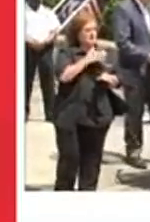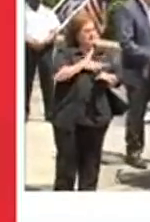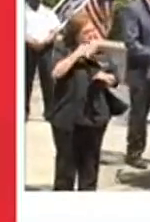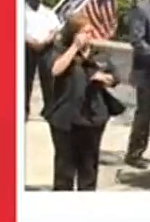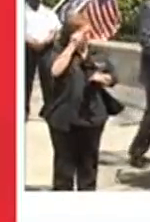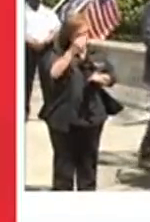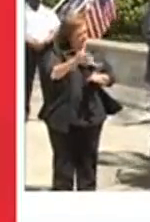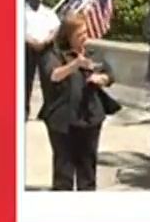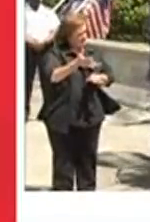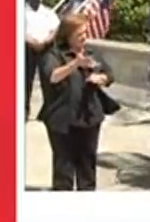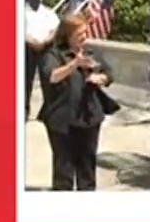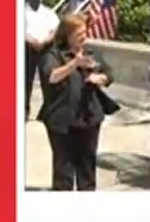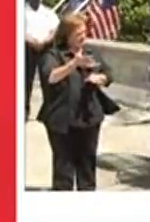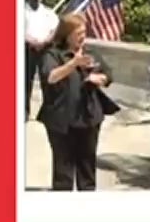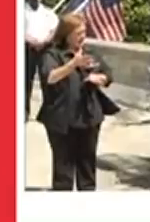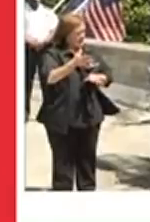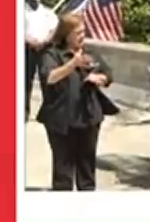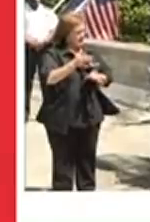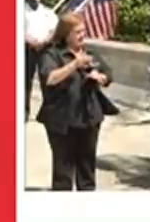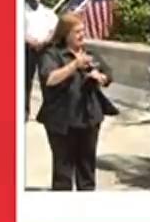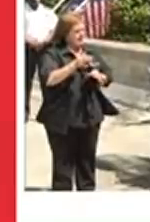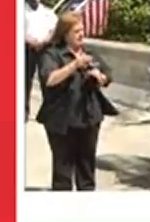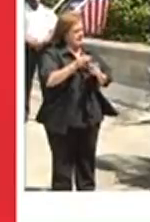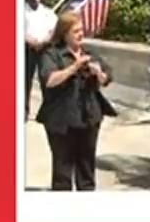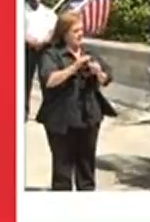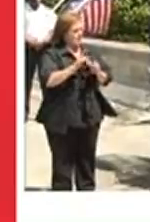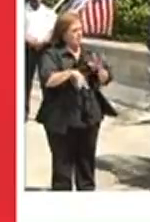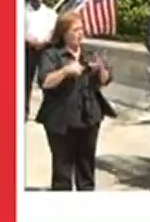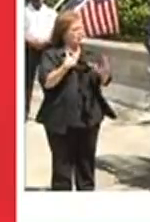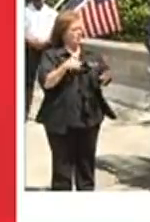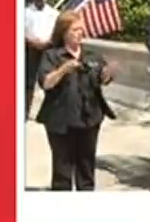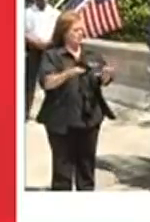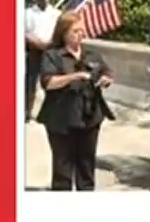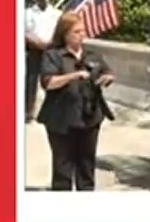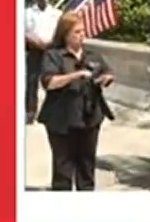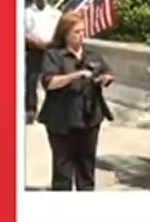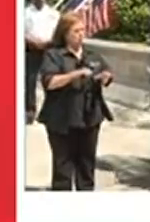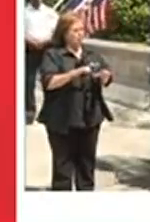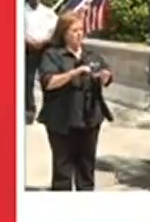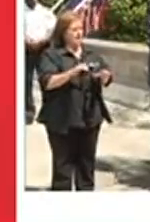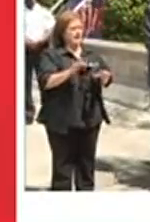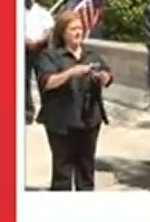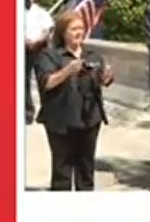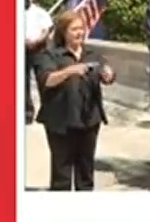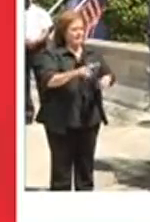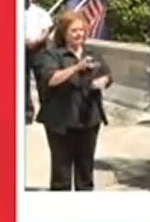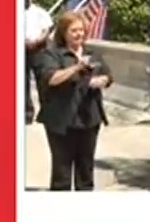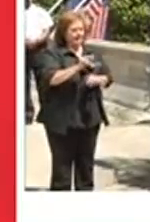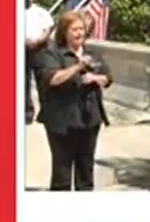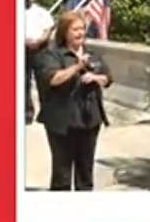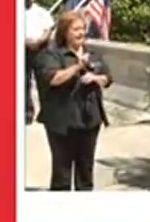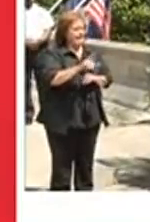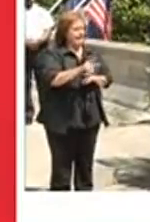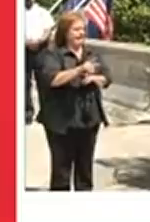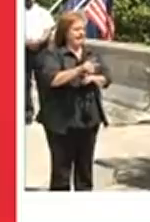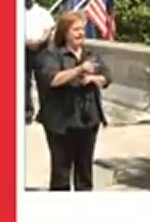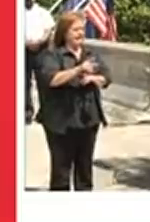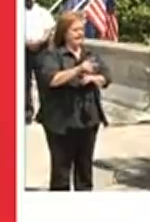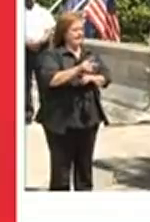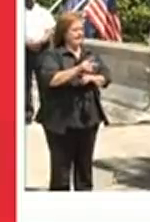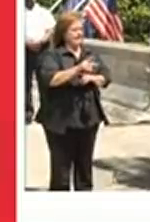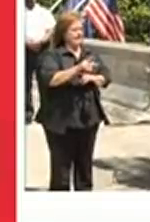them just with information on how we are securing canal collapse? Yes. Yeah, so on the